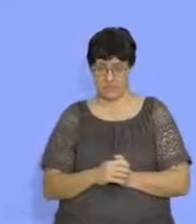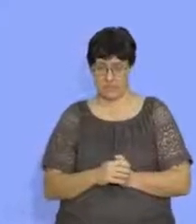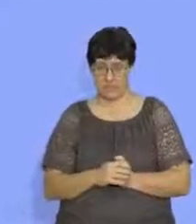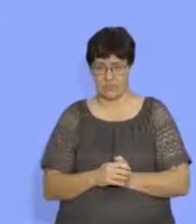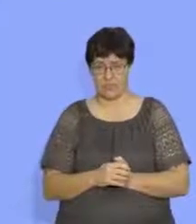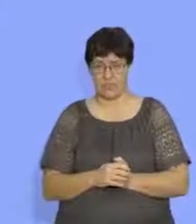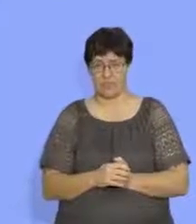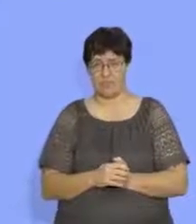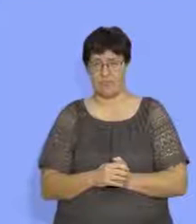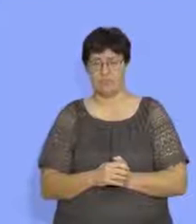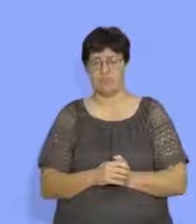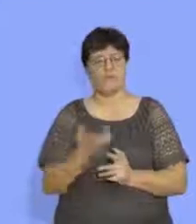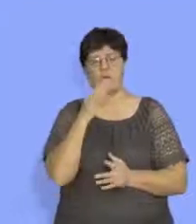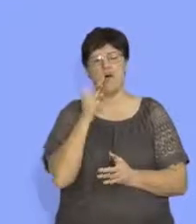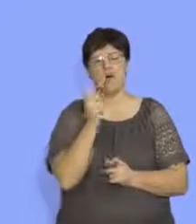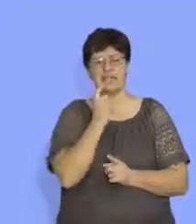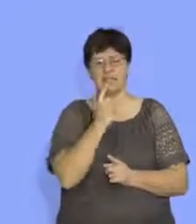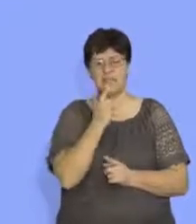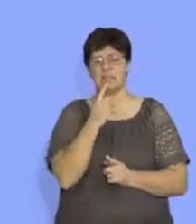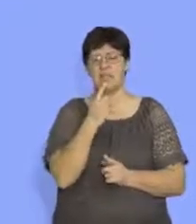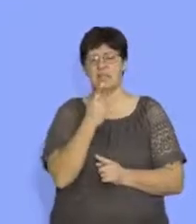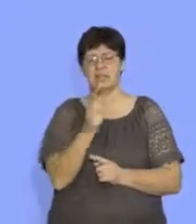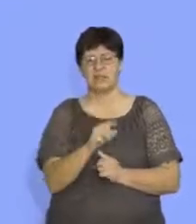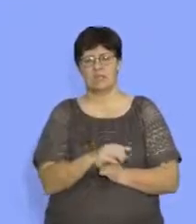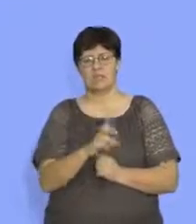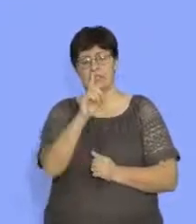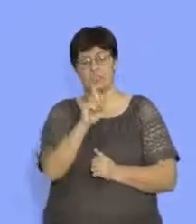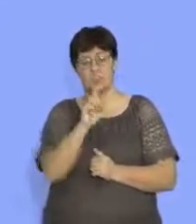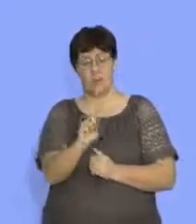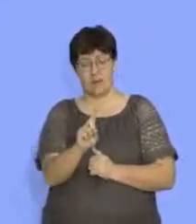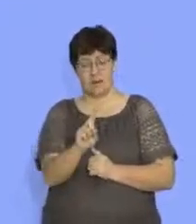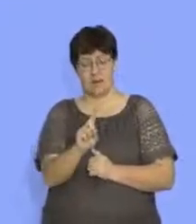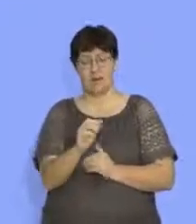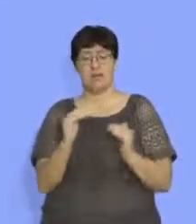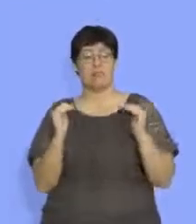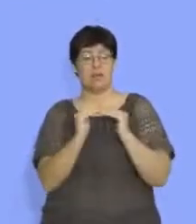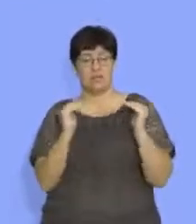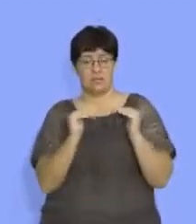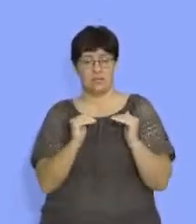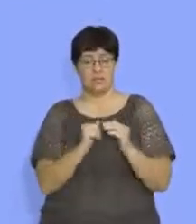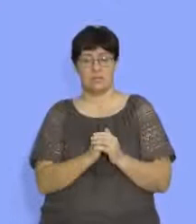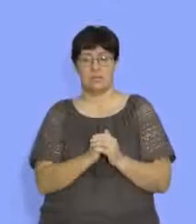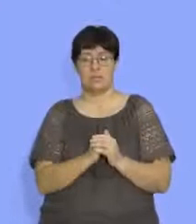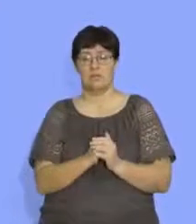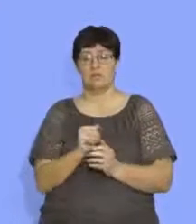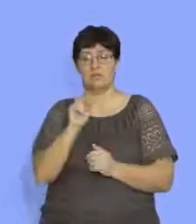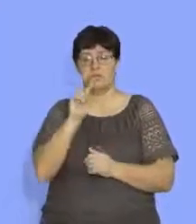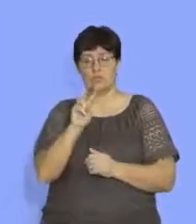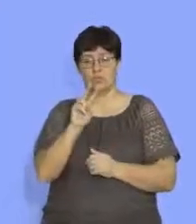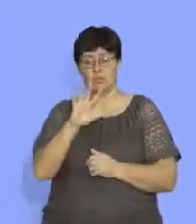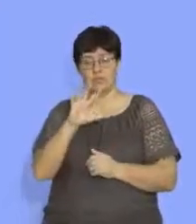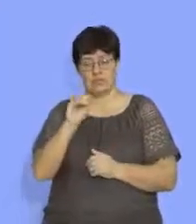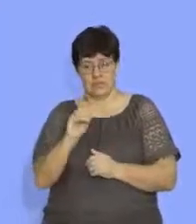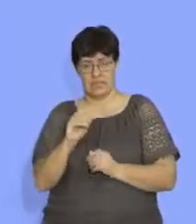know. So in simple terms, I will then quickly say D1 is equals to,